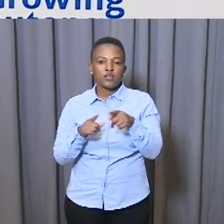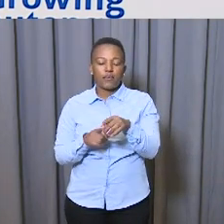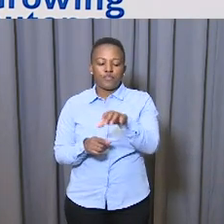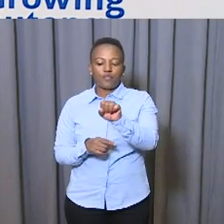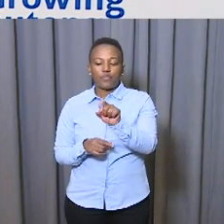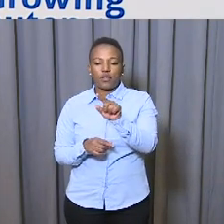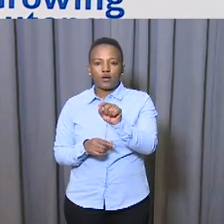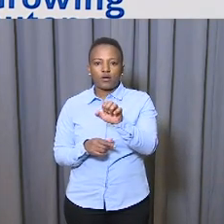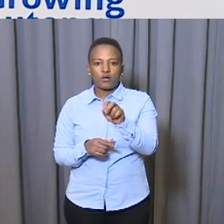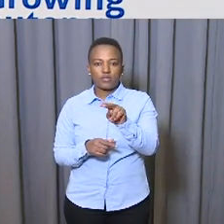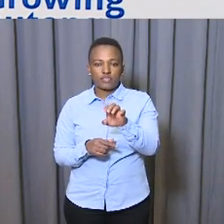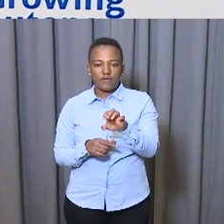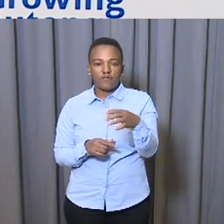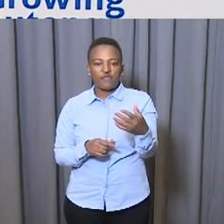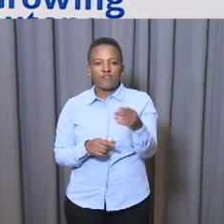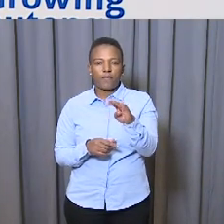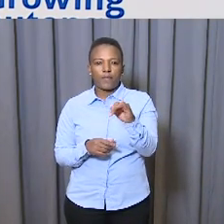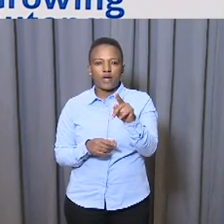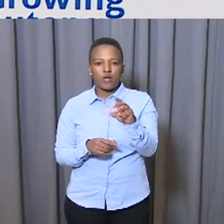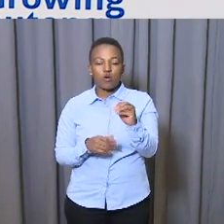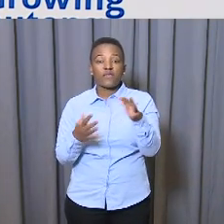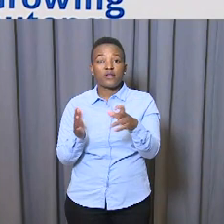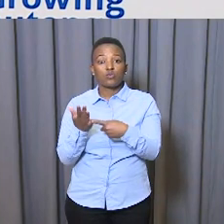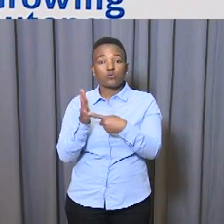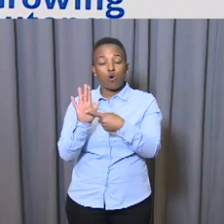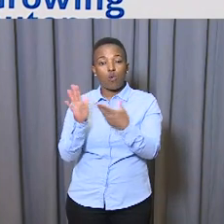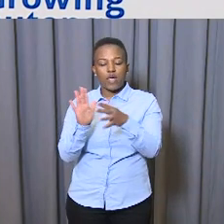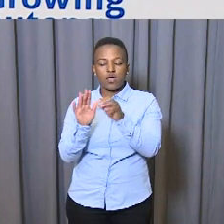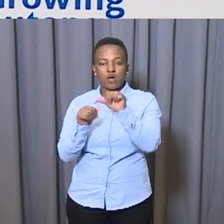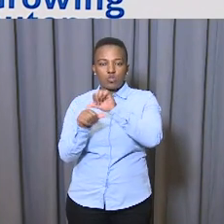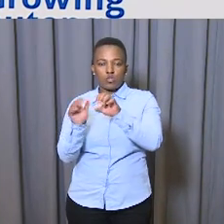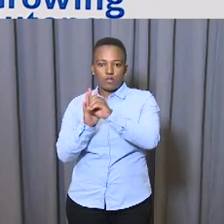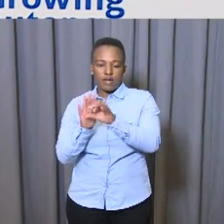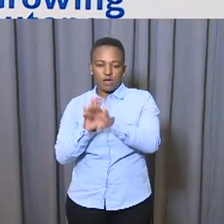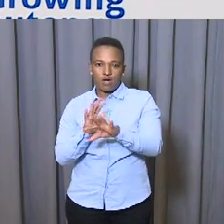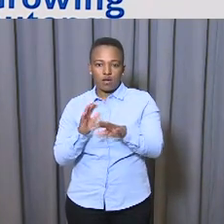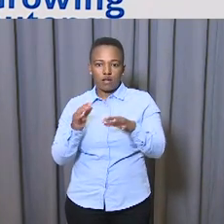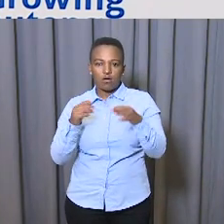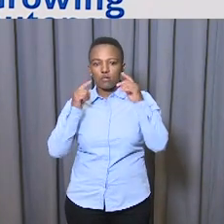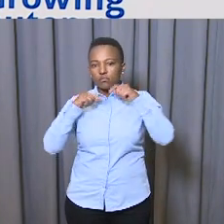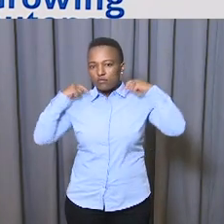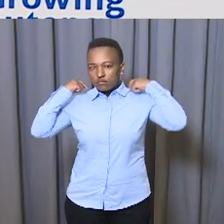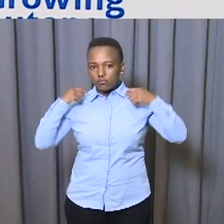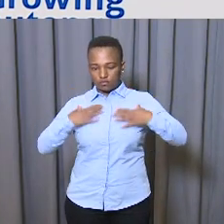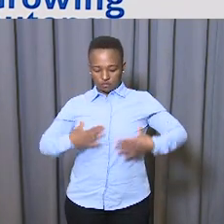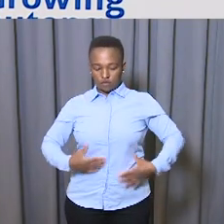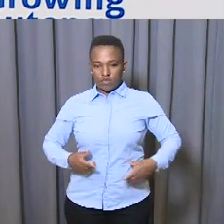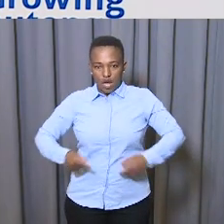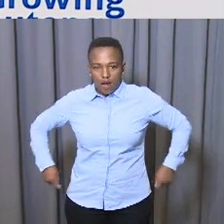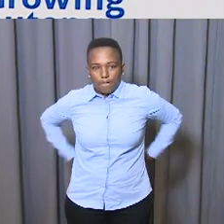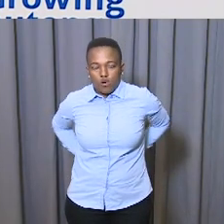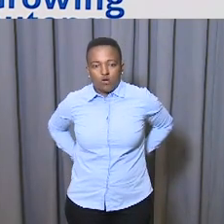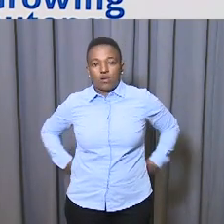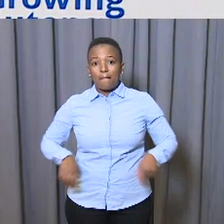this morning in social media, they've demonstrated, because we normally buy aprons which are not that effective in protecting